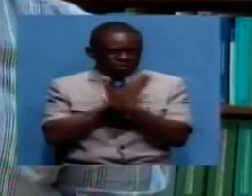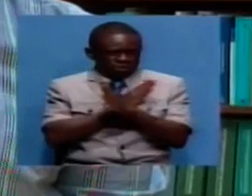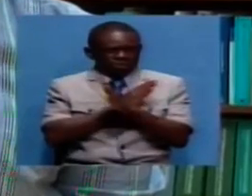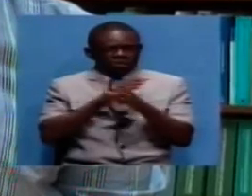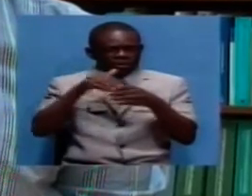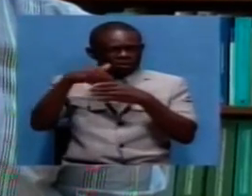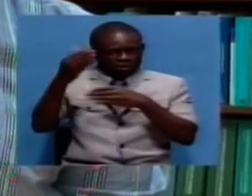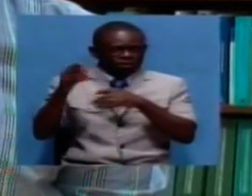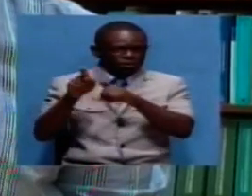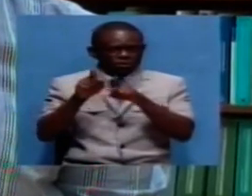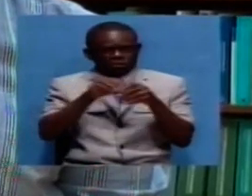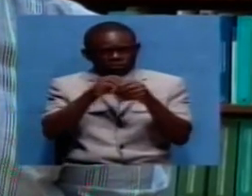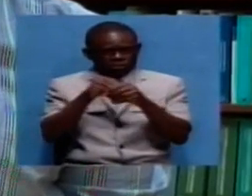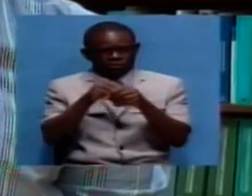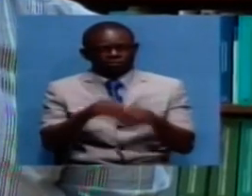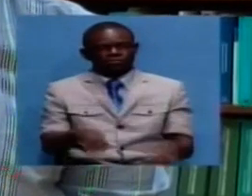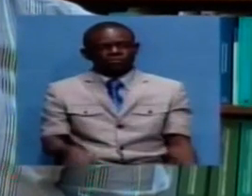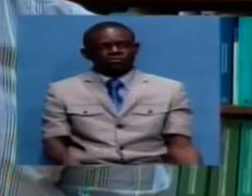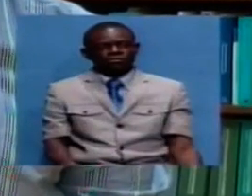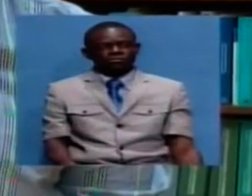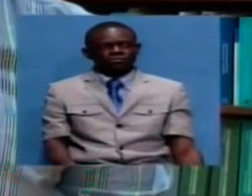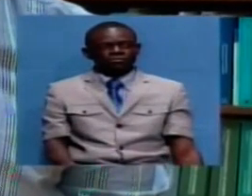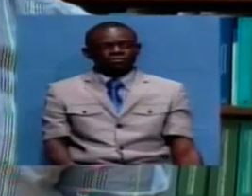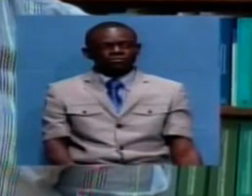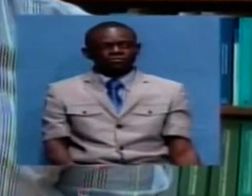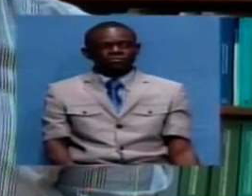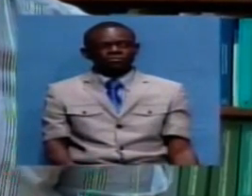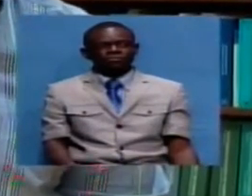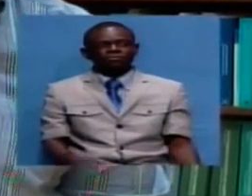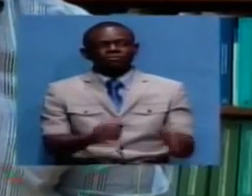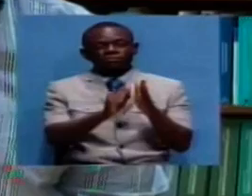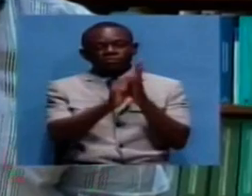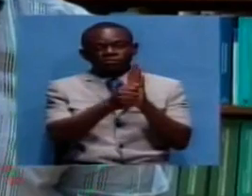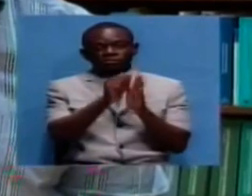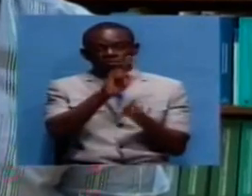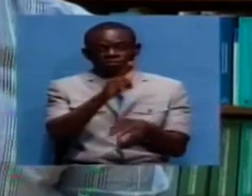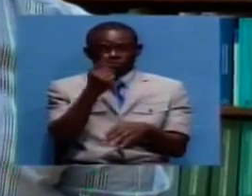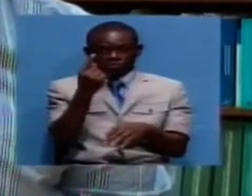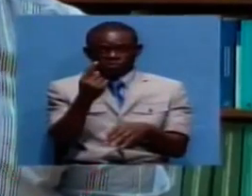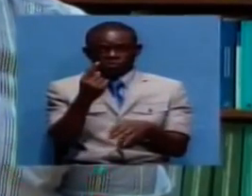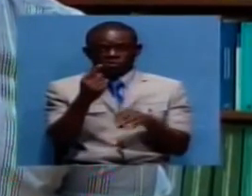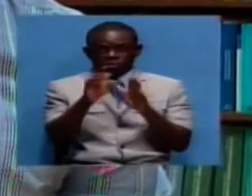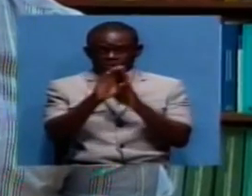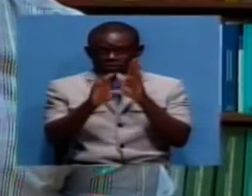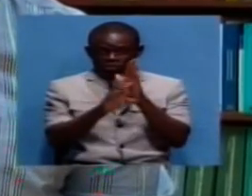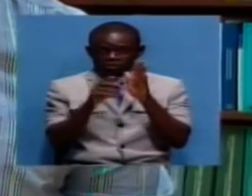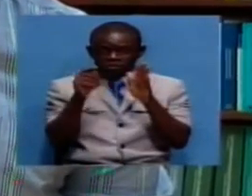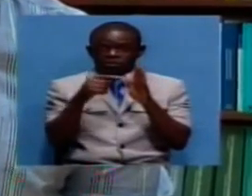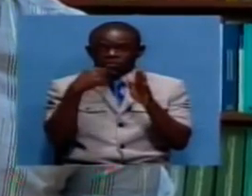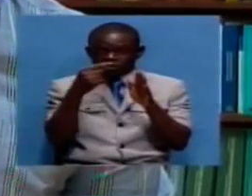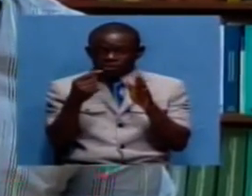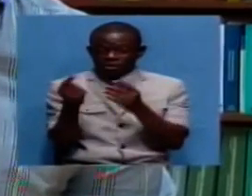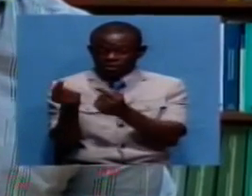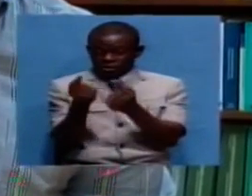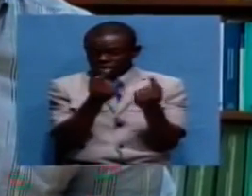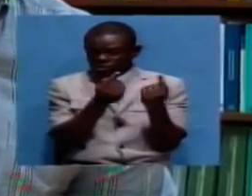Whereas under Article 31, it is a situation which is not so serious, which he can make that